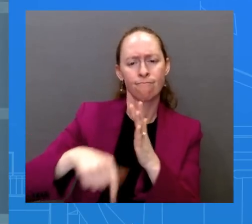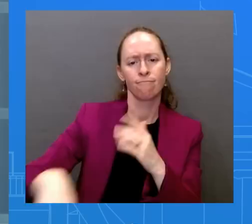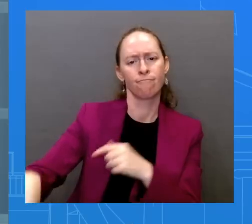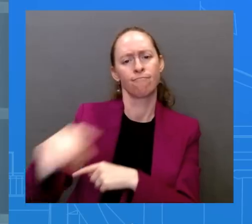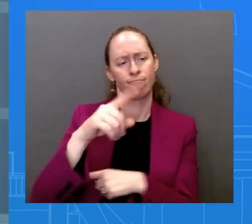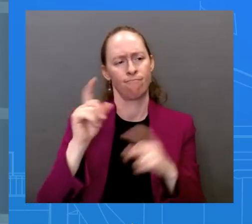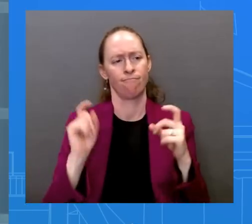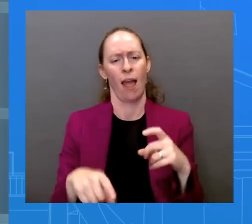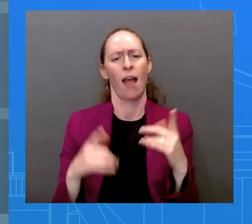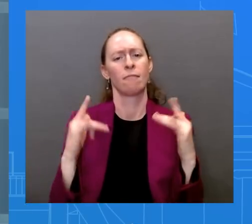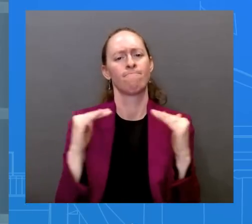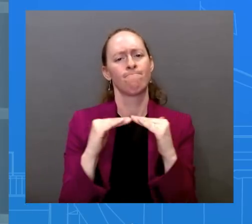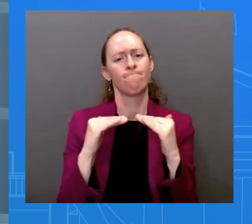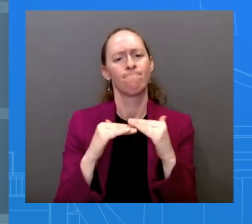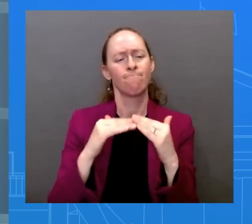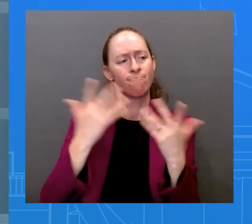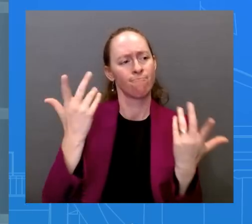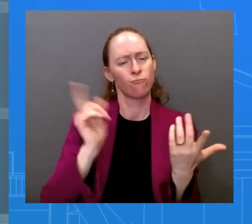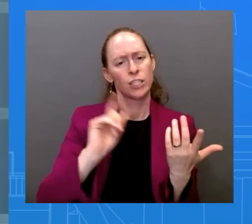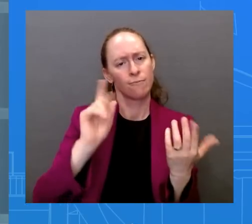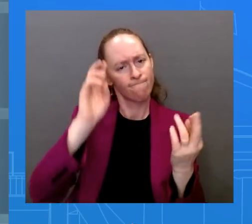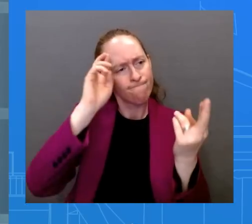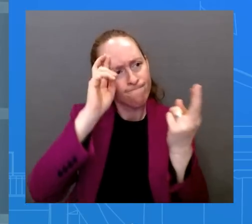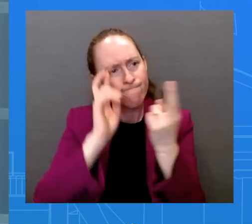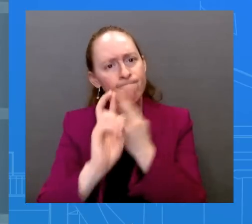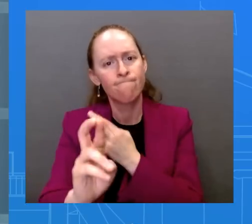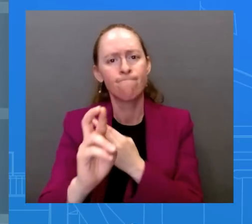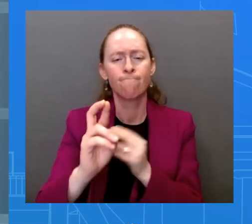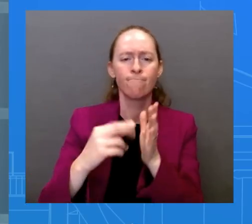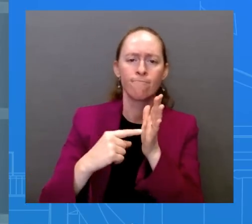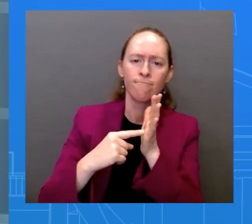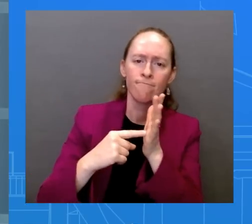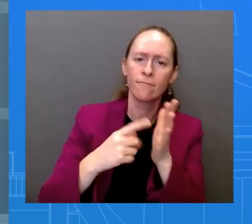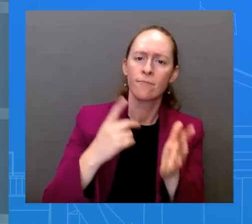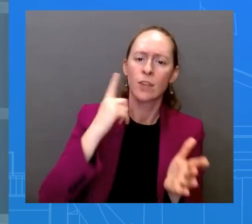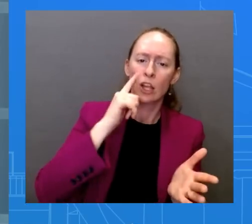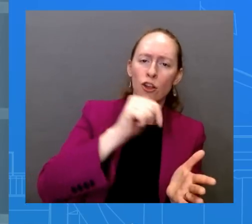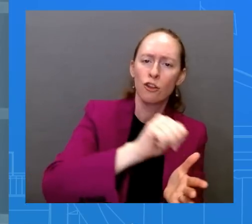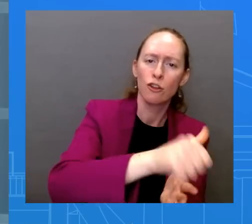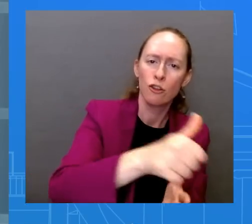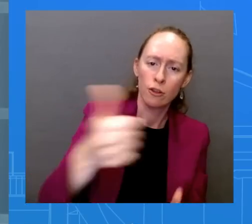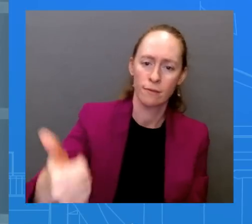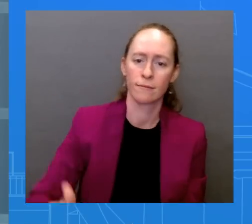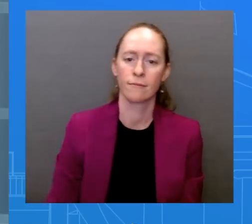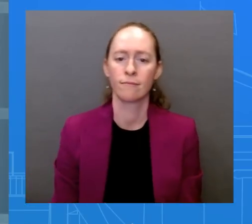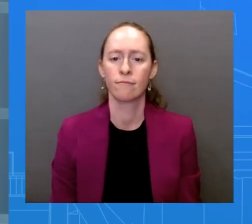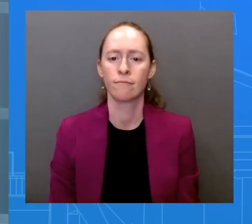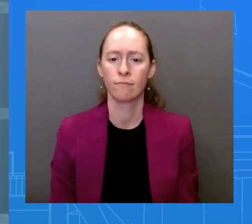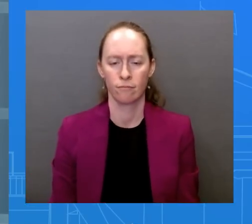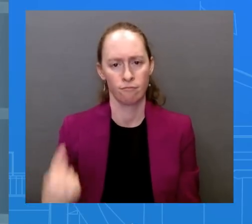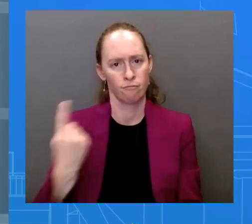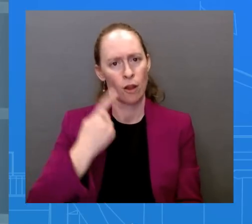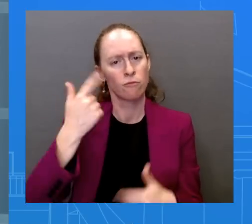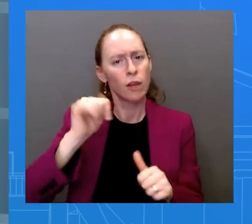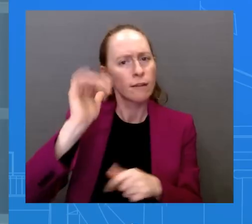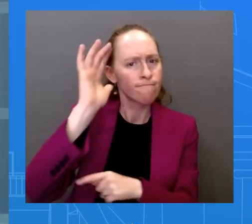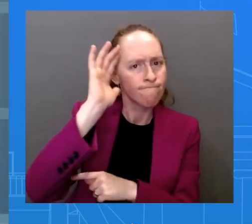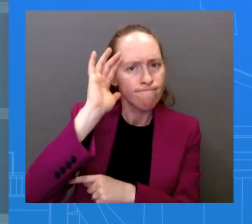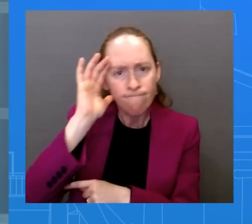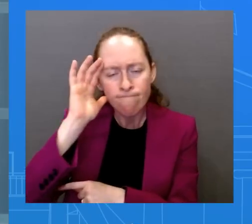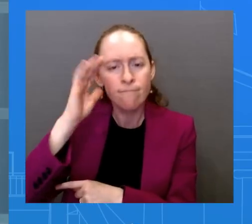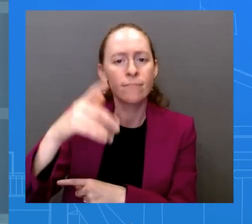often from this president. The same is true here, and we should listen to Native American and Indigenous people who are the most